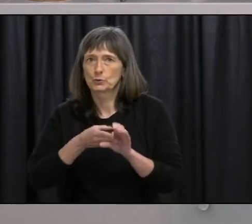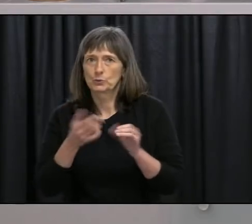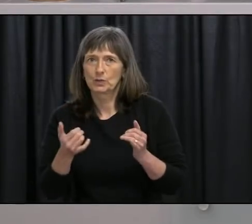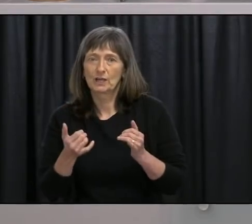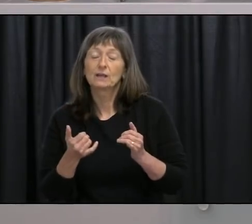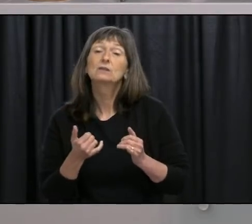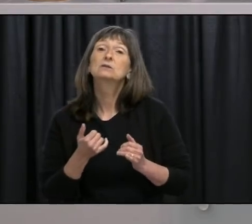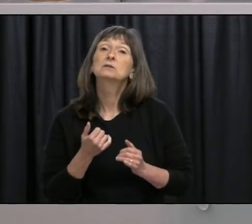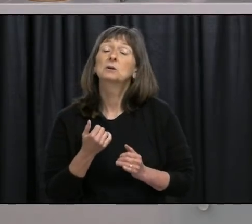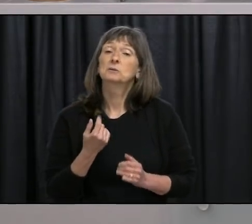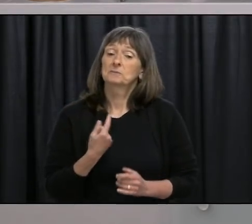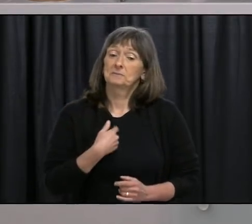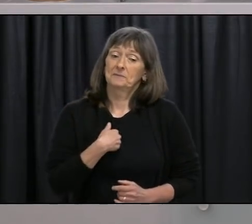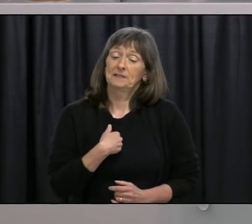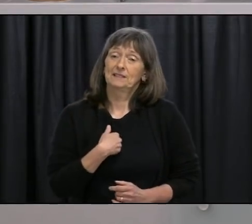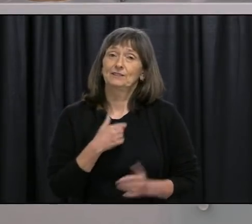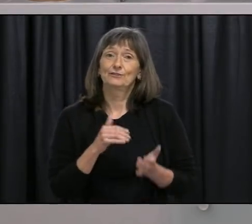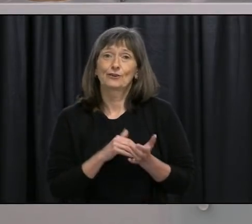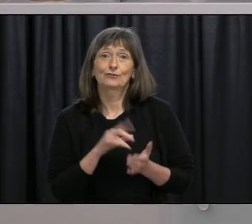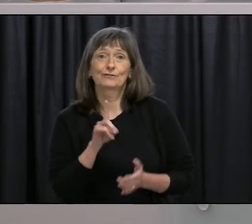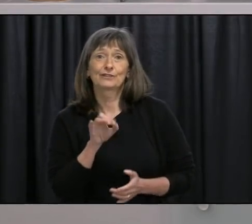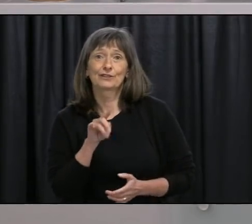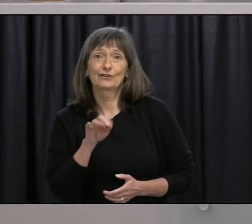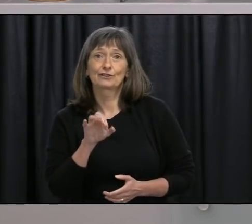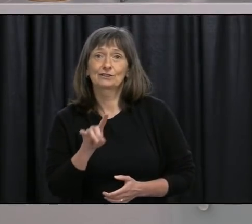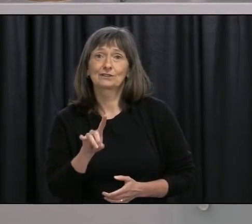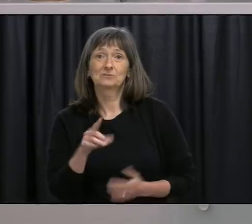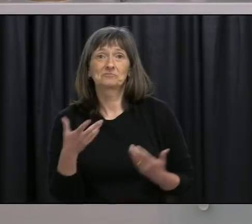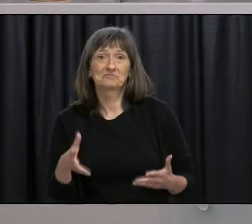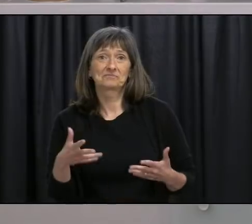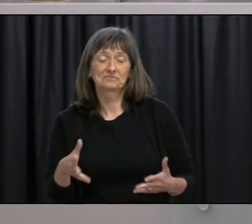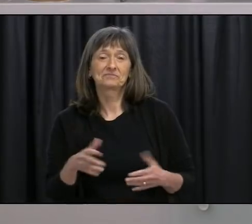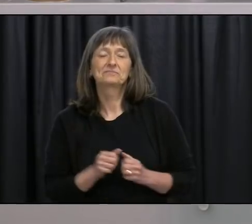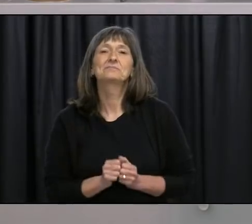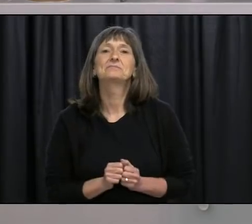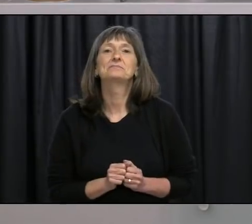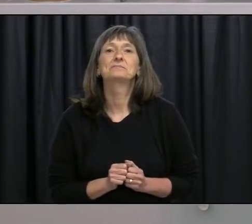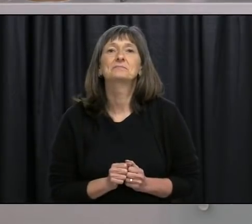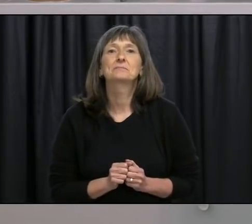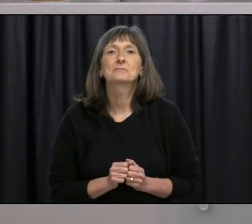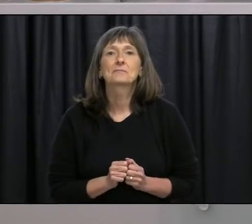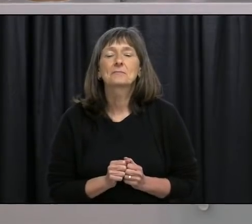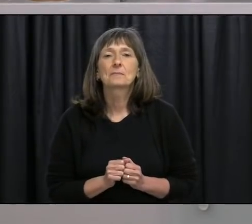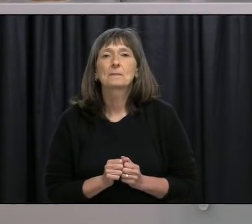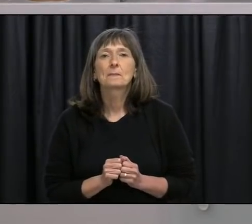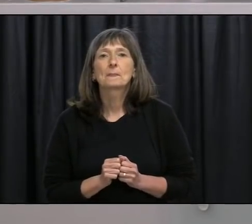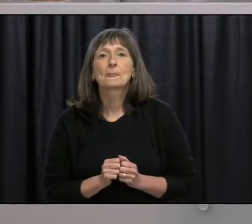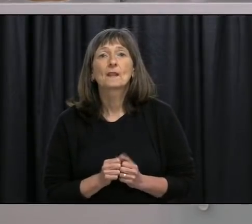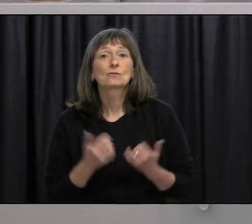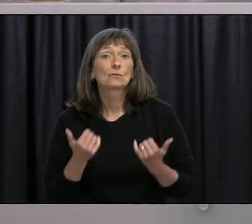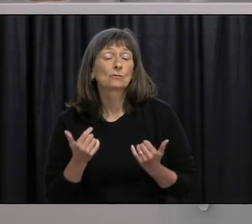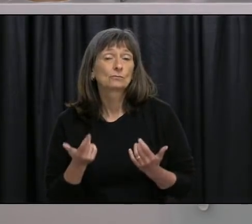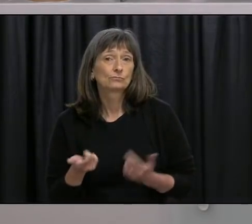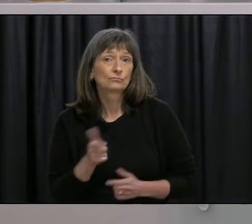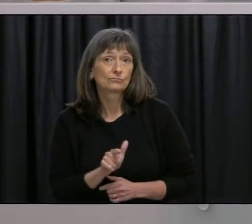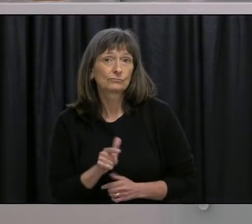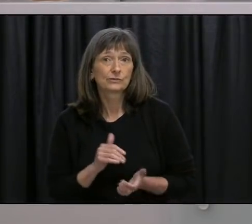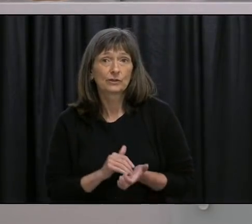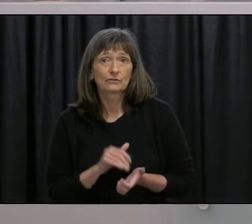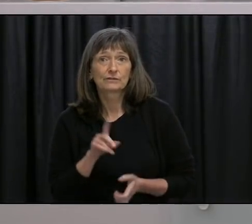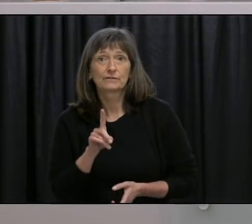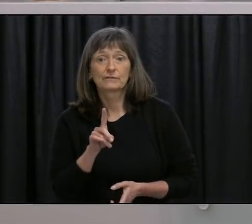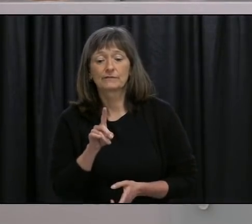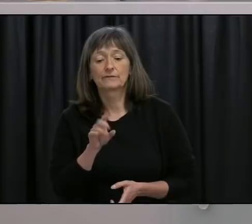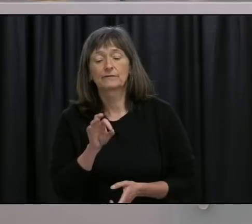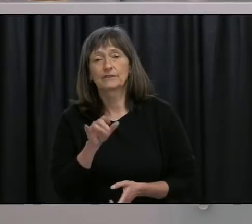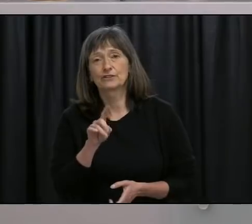just myself and Dr. Fitzgerald, and we'll be doing your media availability for today. So let's get started by turning it over to